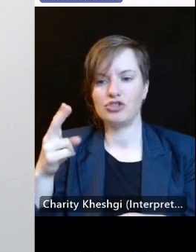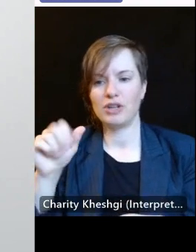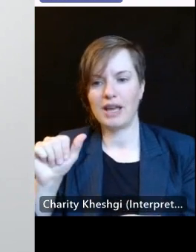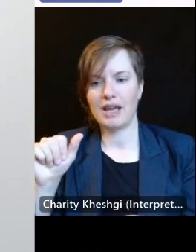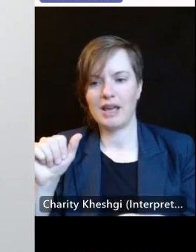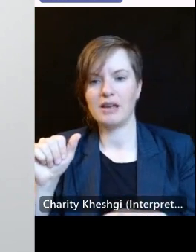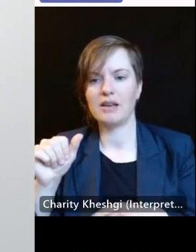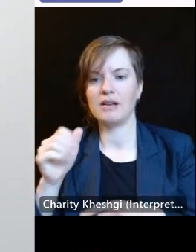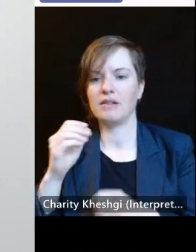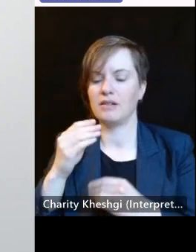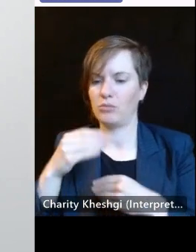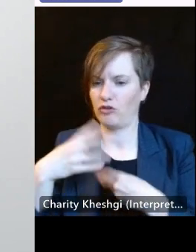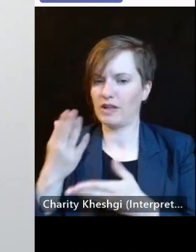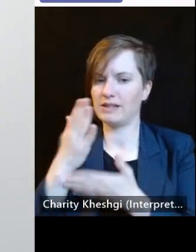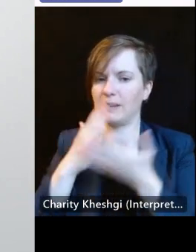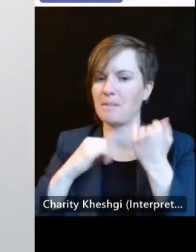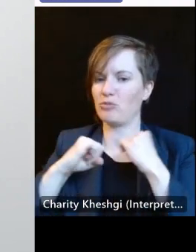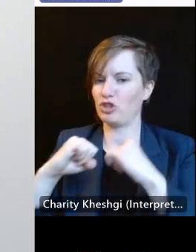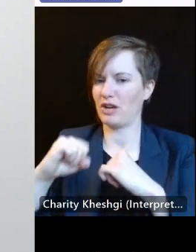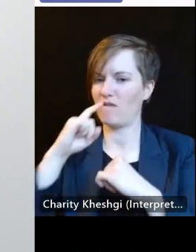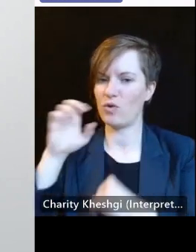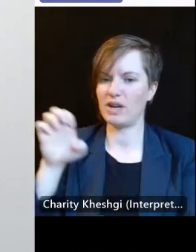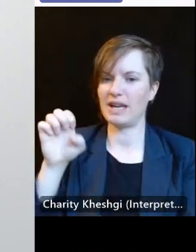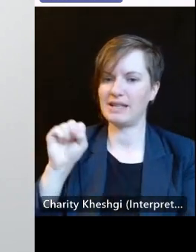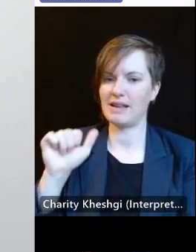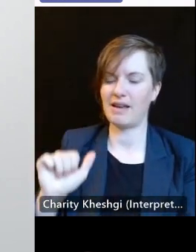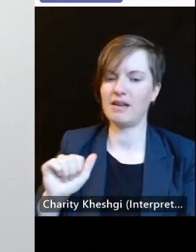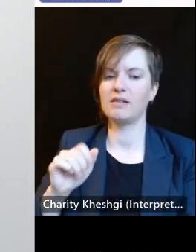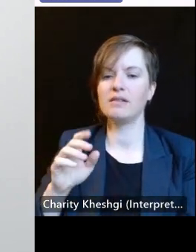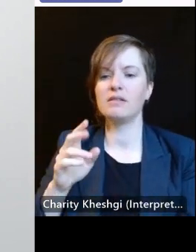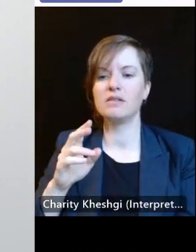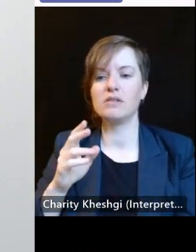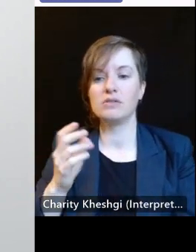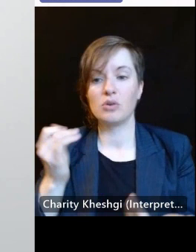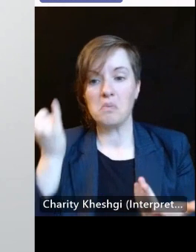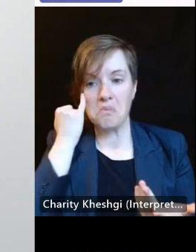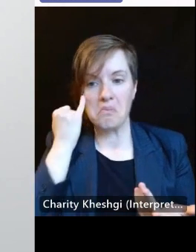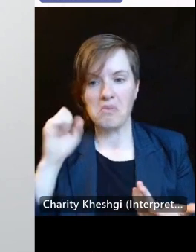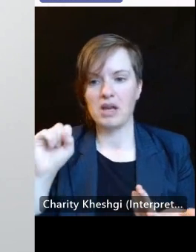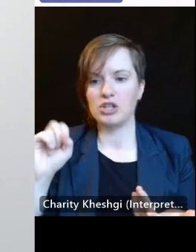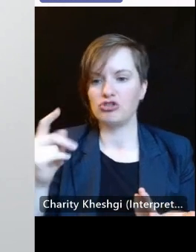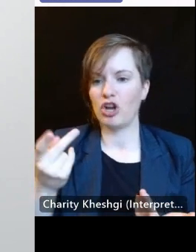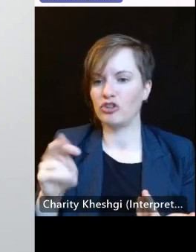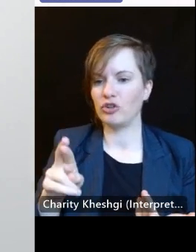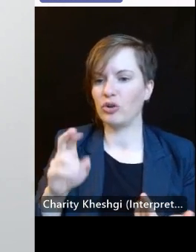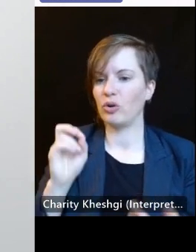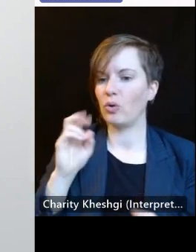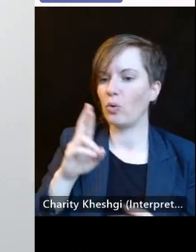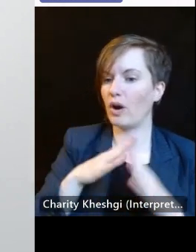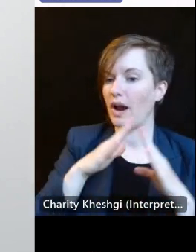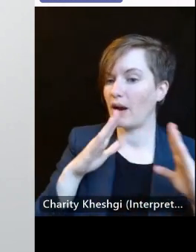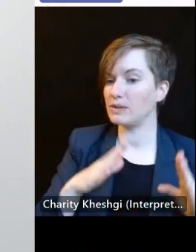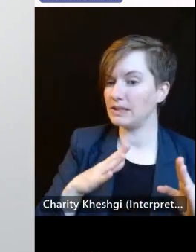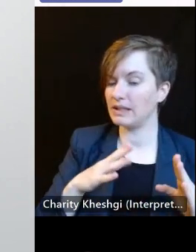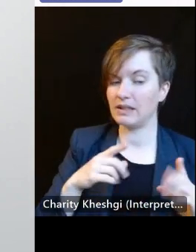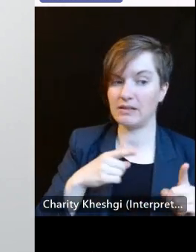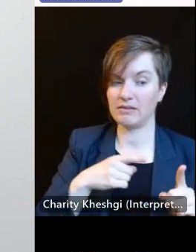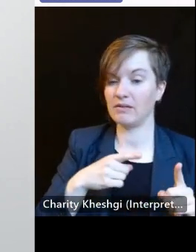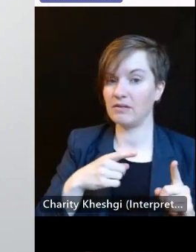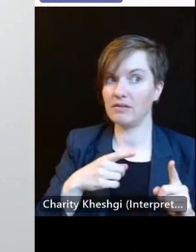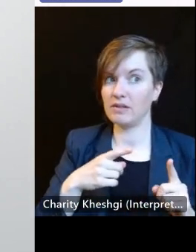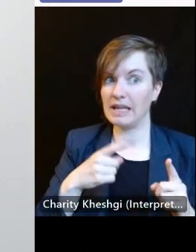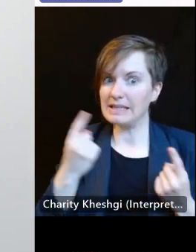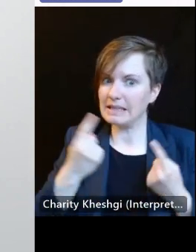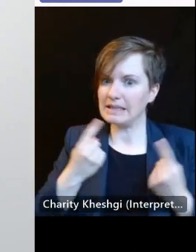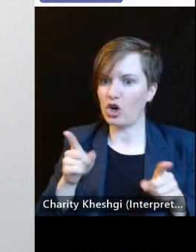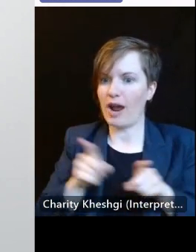And so if a shelter or housing is considered a dwelling, then the FHA